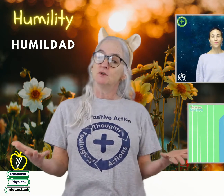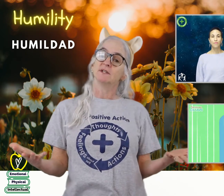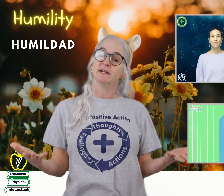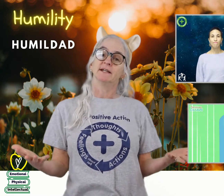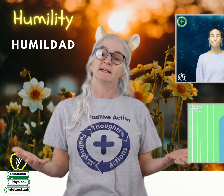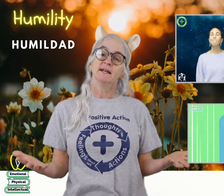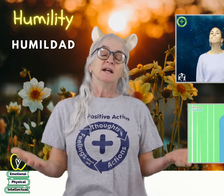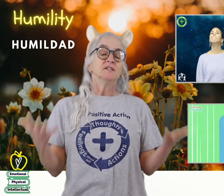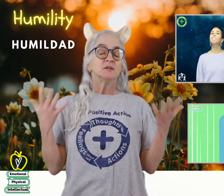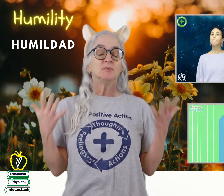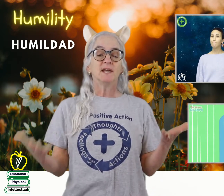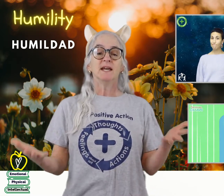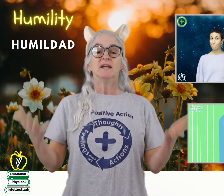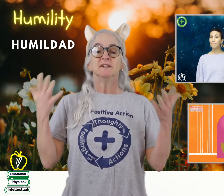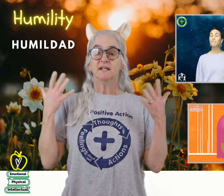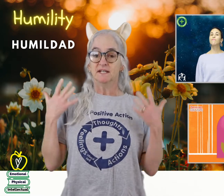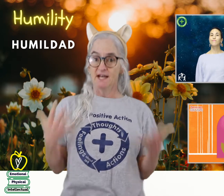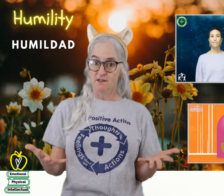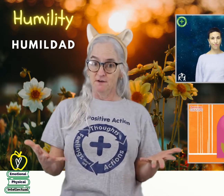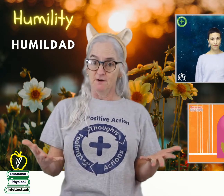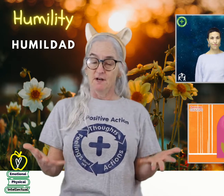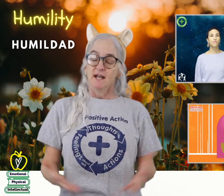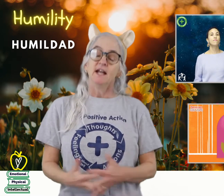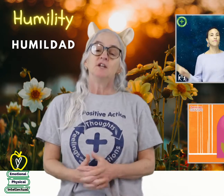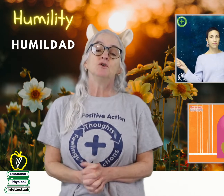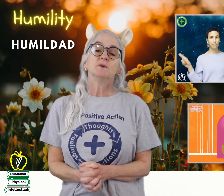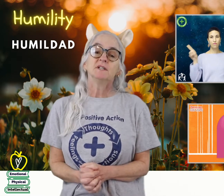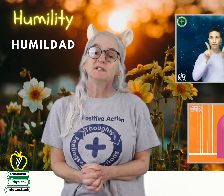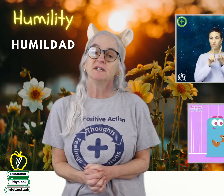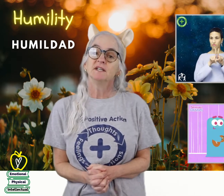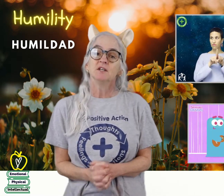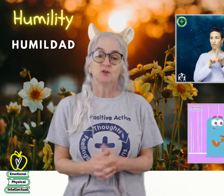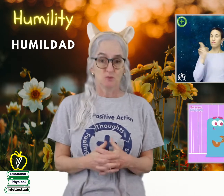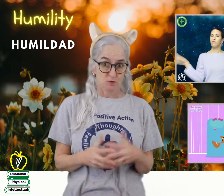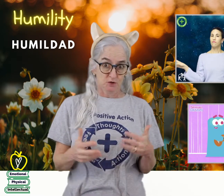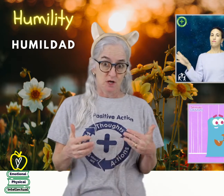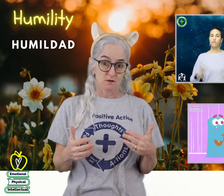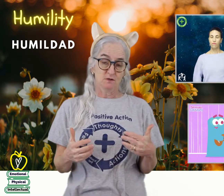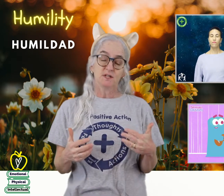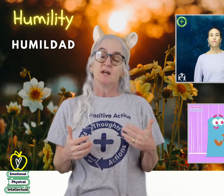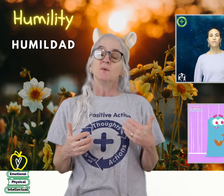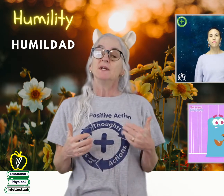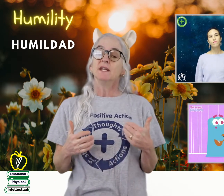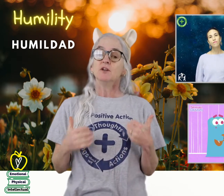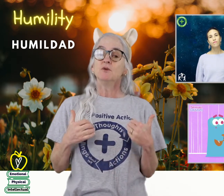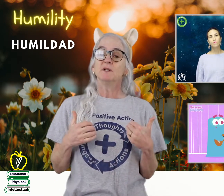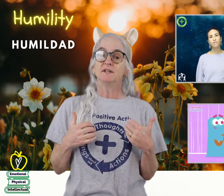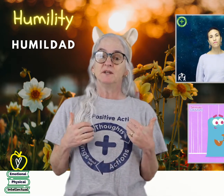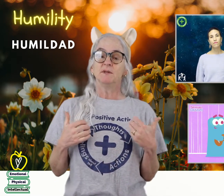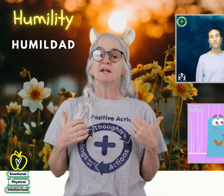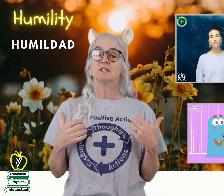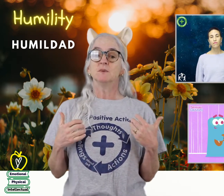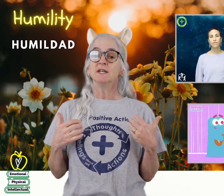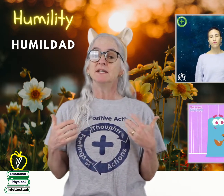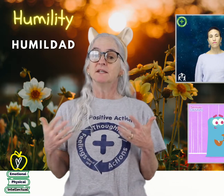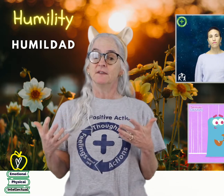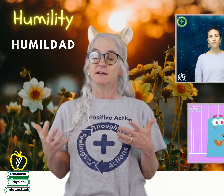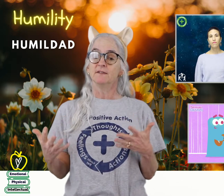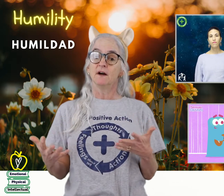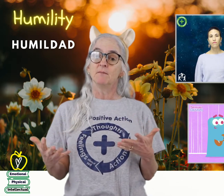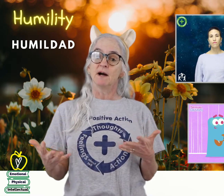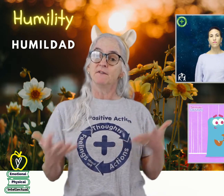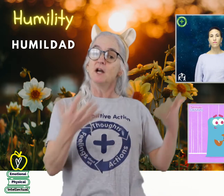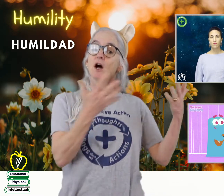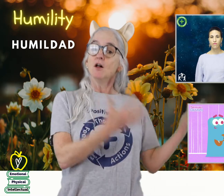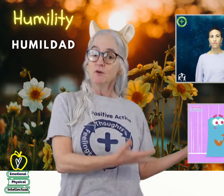had a ukulele to play together. And humility, Super Scholars, we need humility because we need to